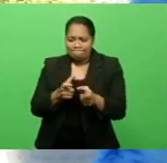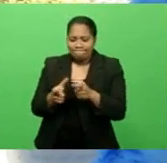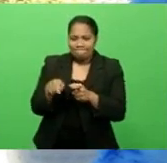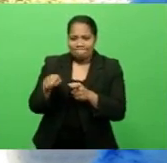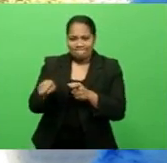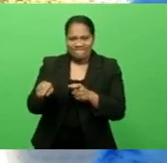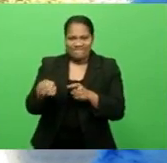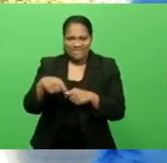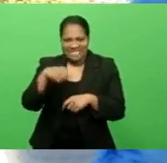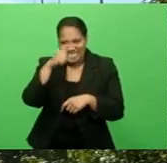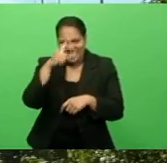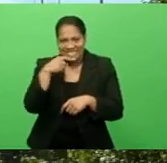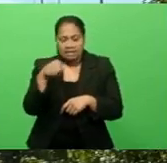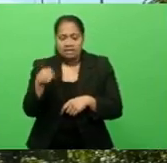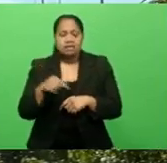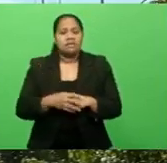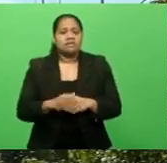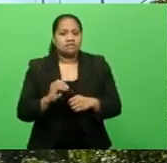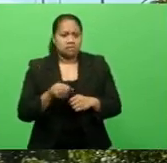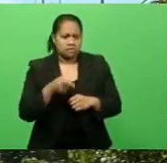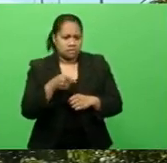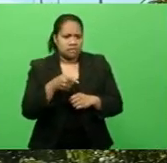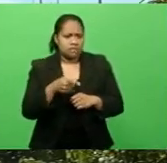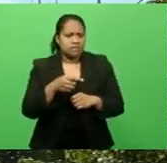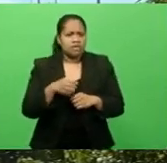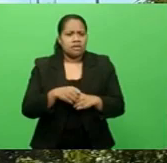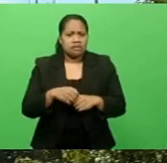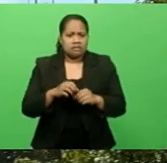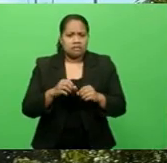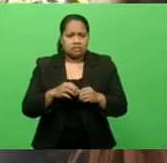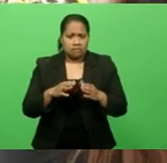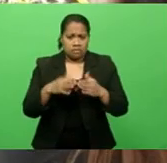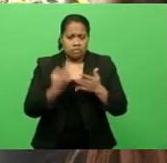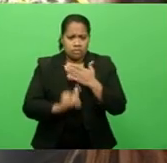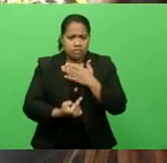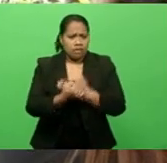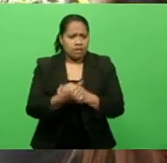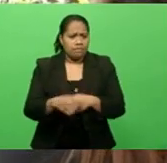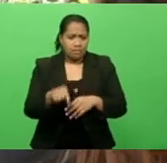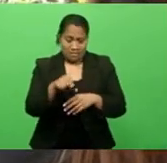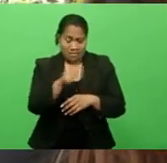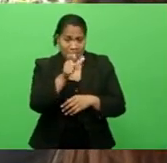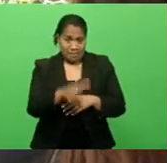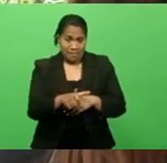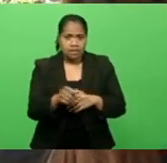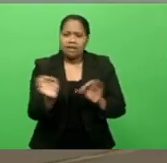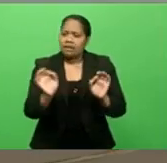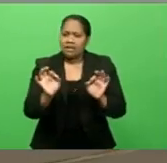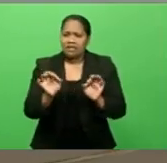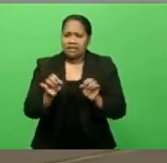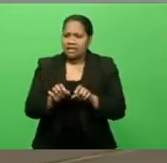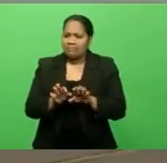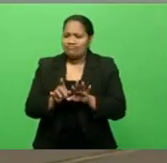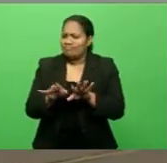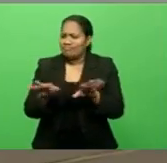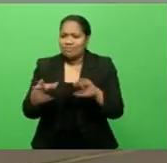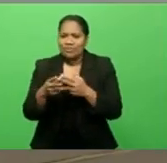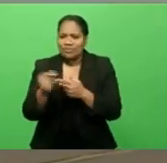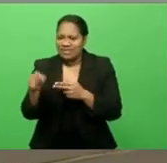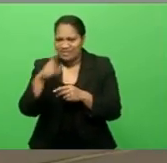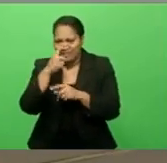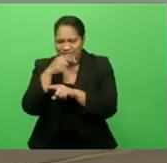confirmed COVID-19 border quarantine cases that have had zero interaction with the public, and each have been held securely in military